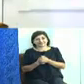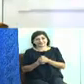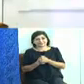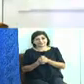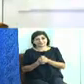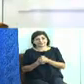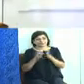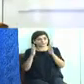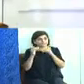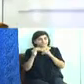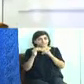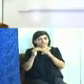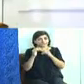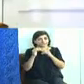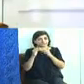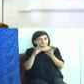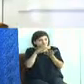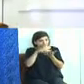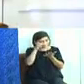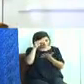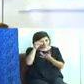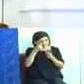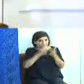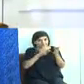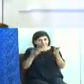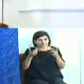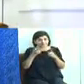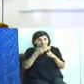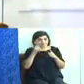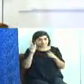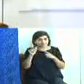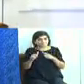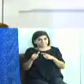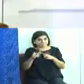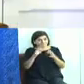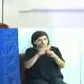And hopefully they learned something from that parable.